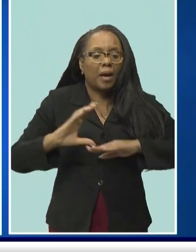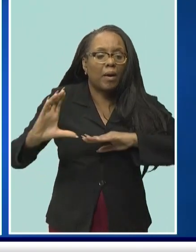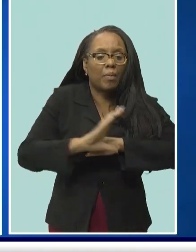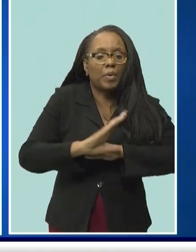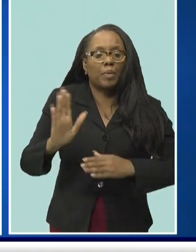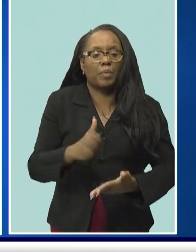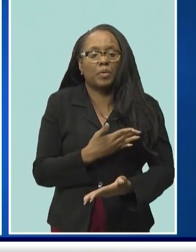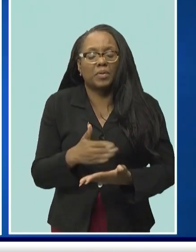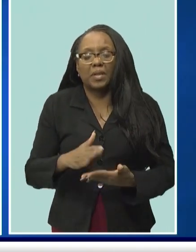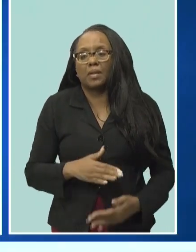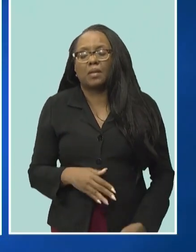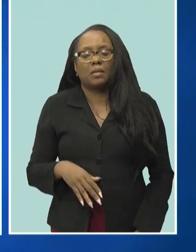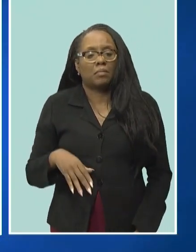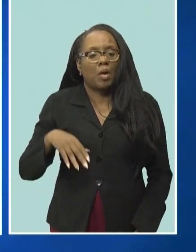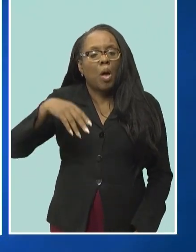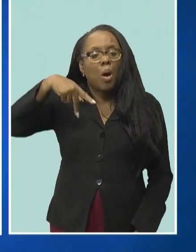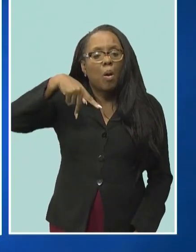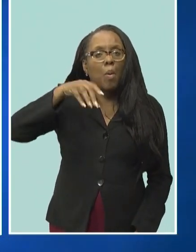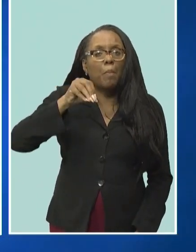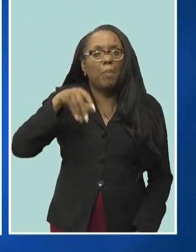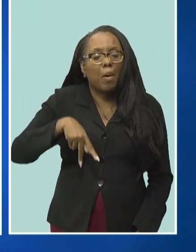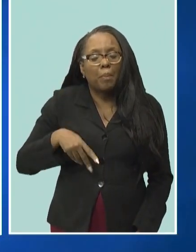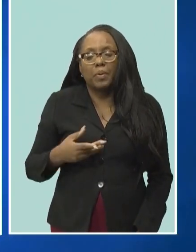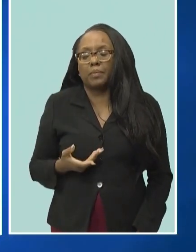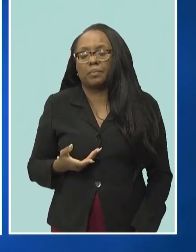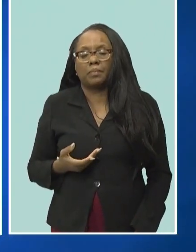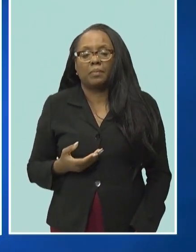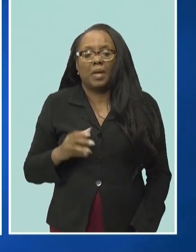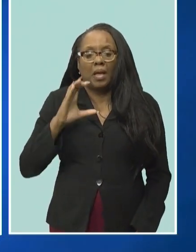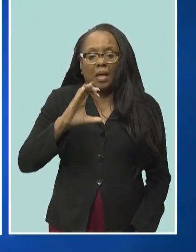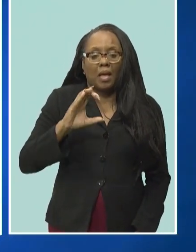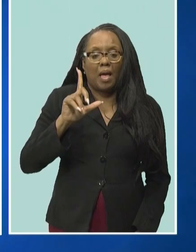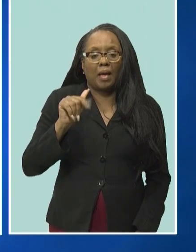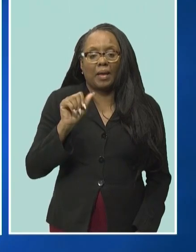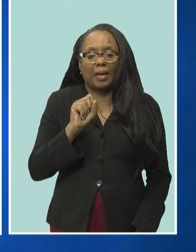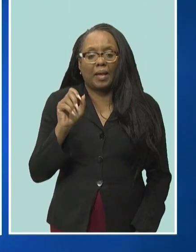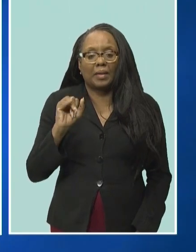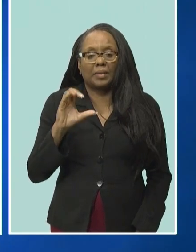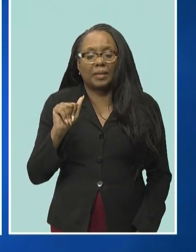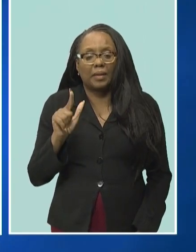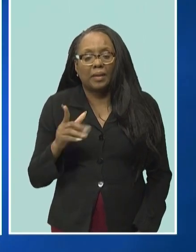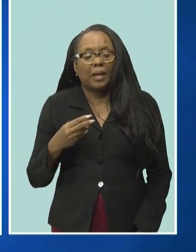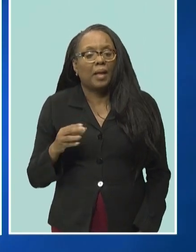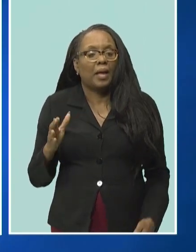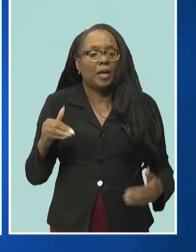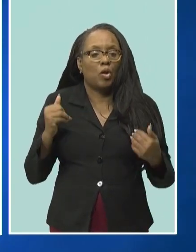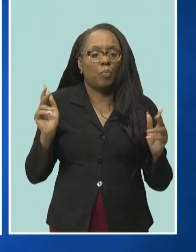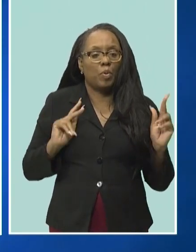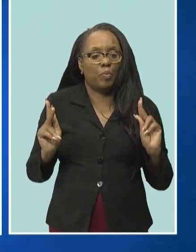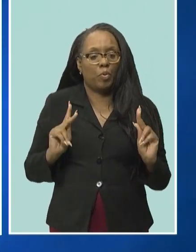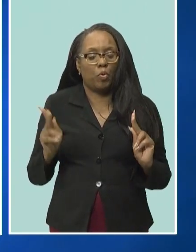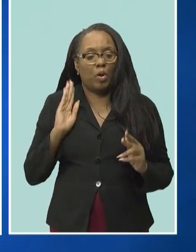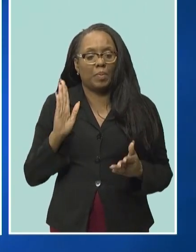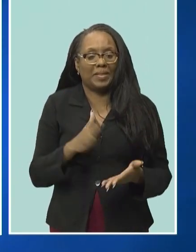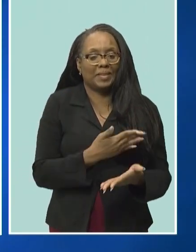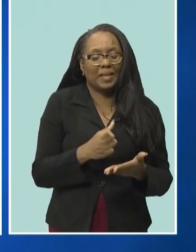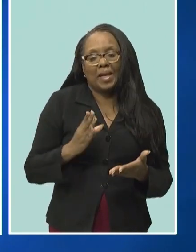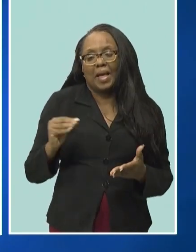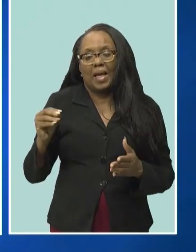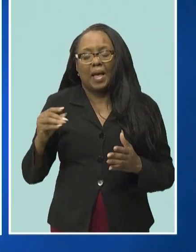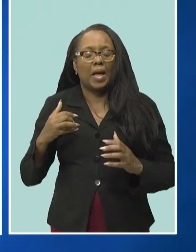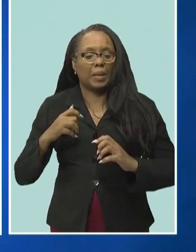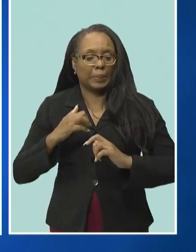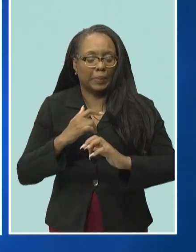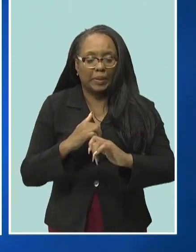music. I'm going to be showcasing some young soloists as well. So we have a French